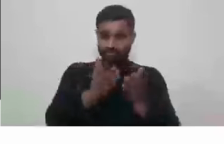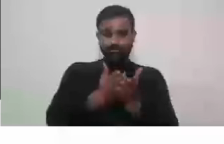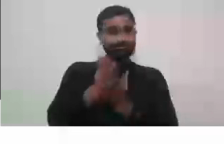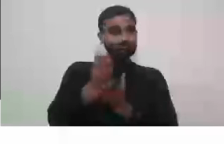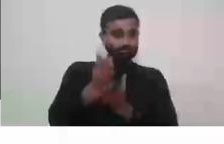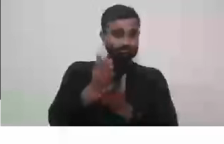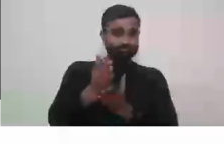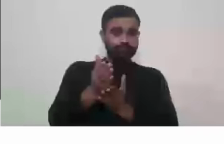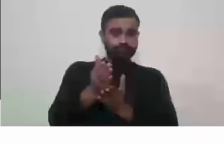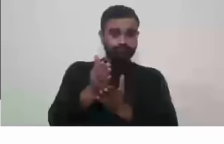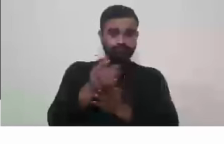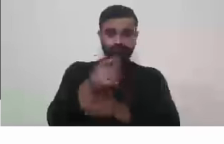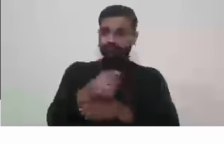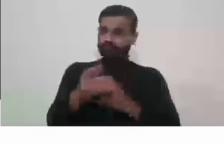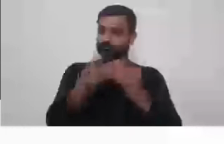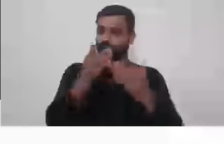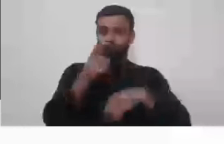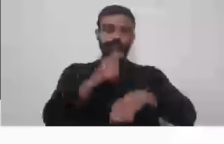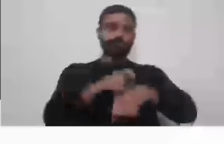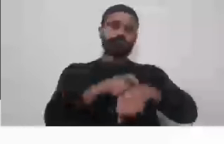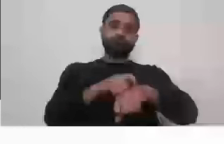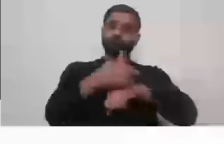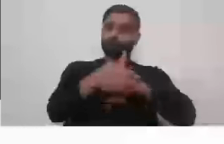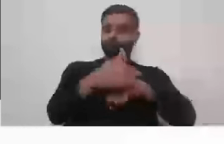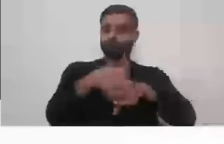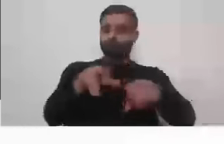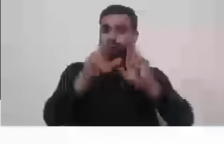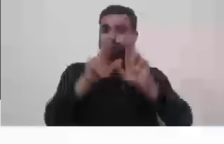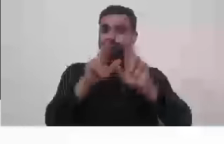done, and it might take some time. But I hope ultimately we can reach there.